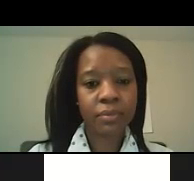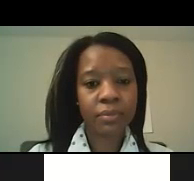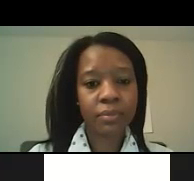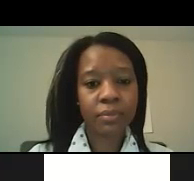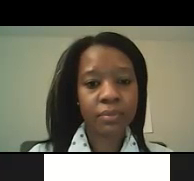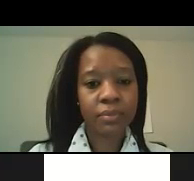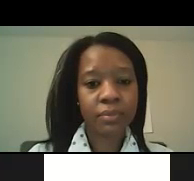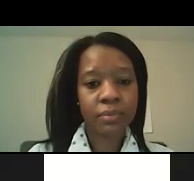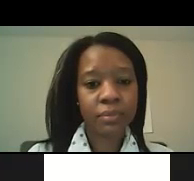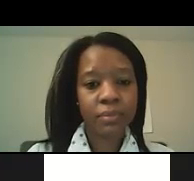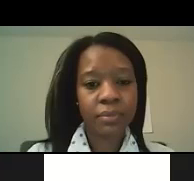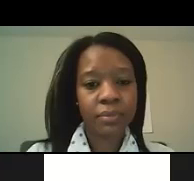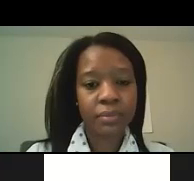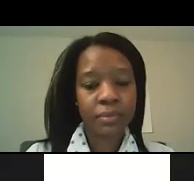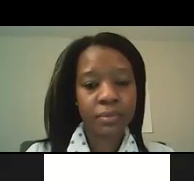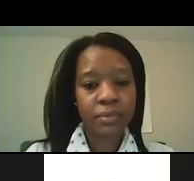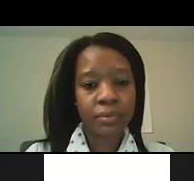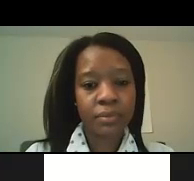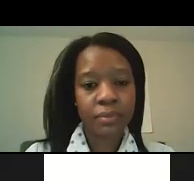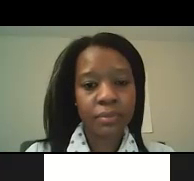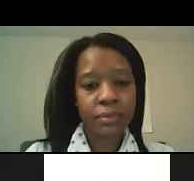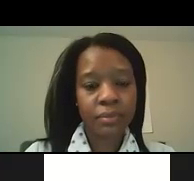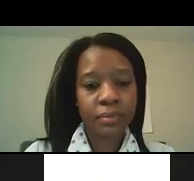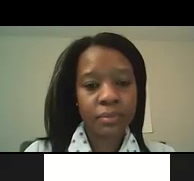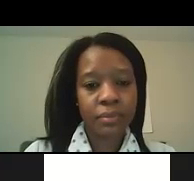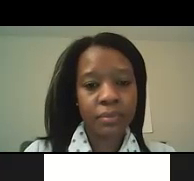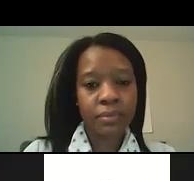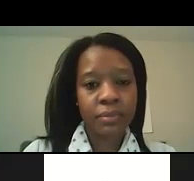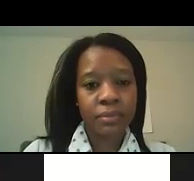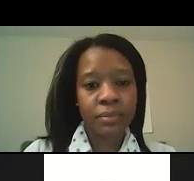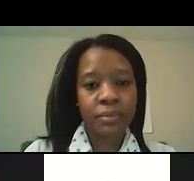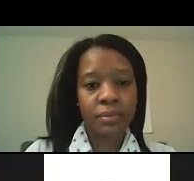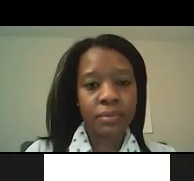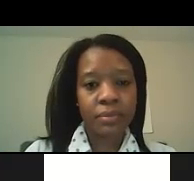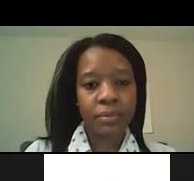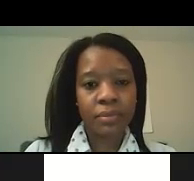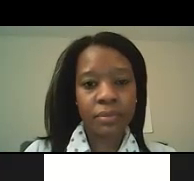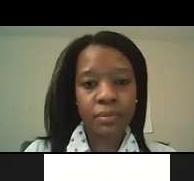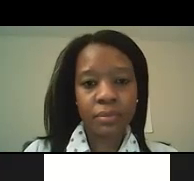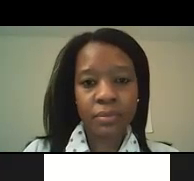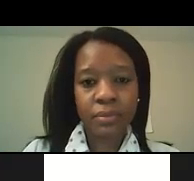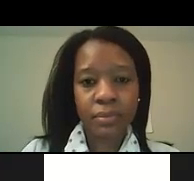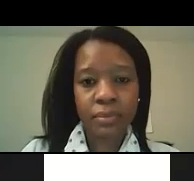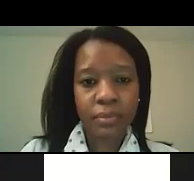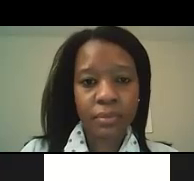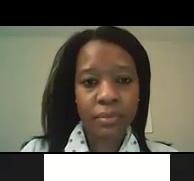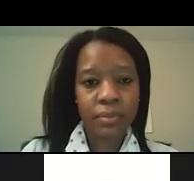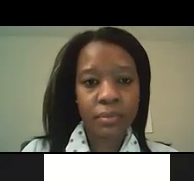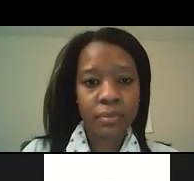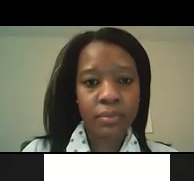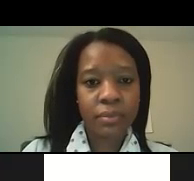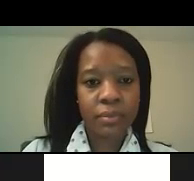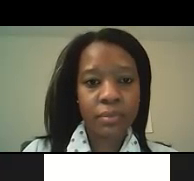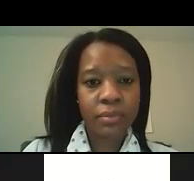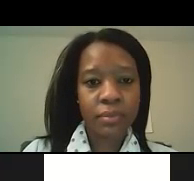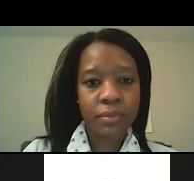the vaccine is recommended. So just kind of keep that in mind, that when we talk, we're talking broad because we have so many